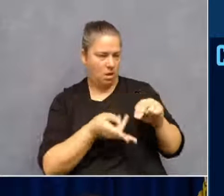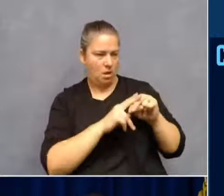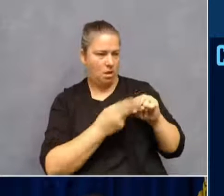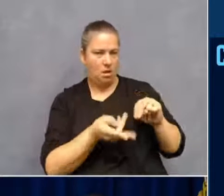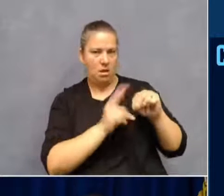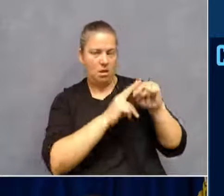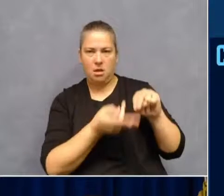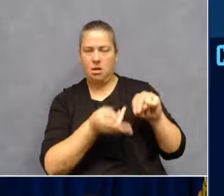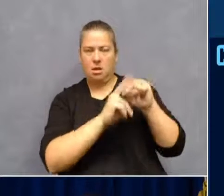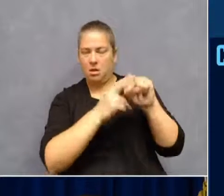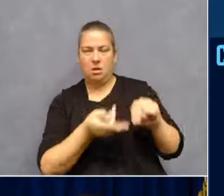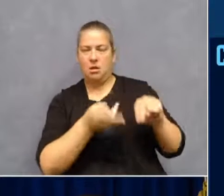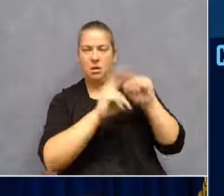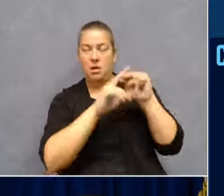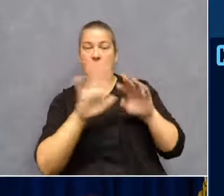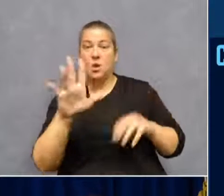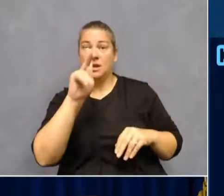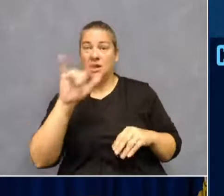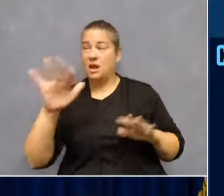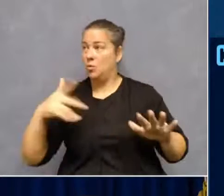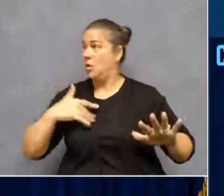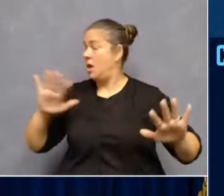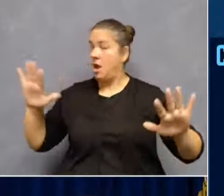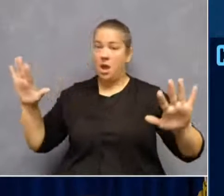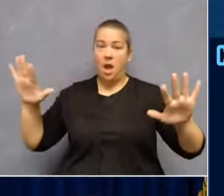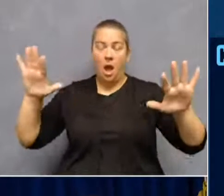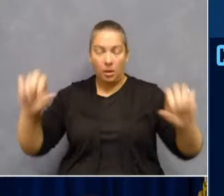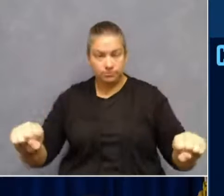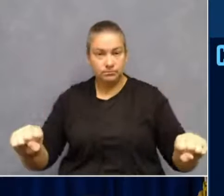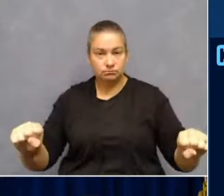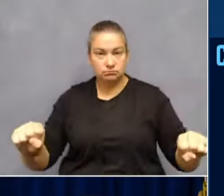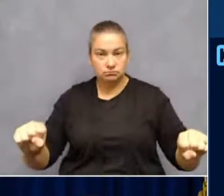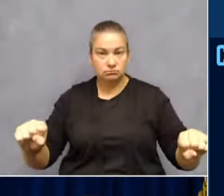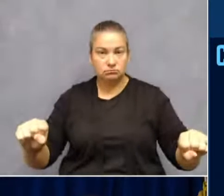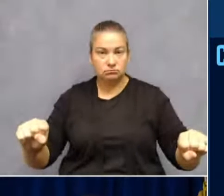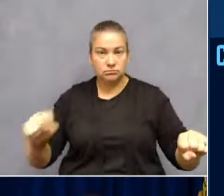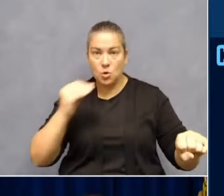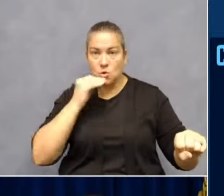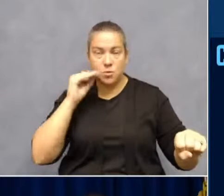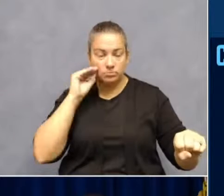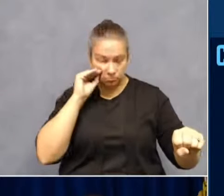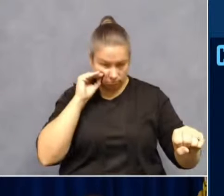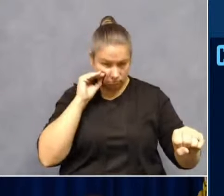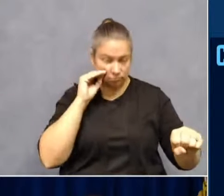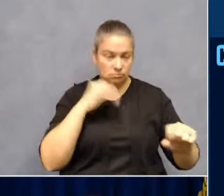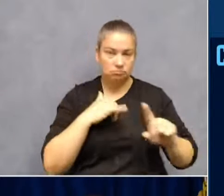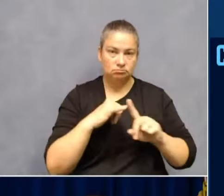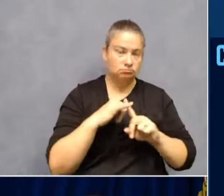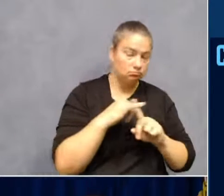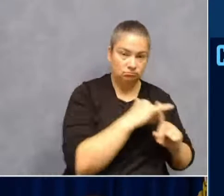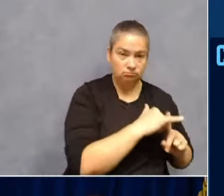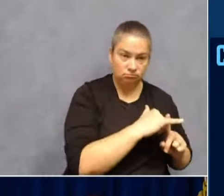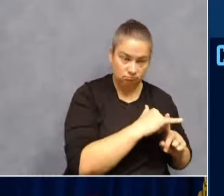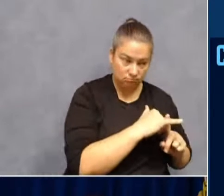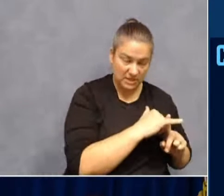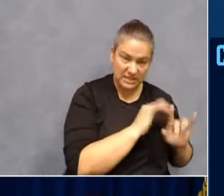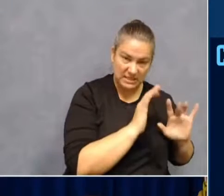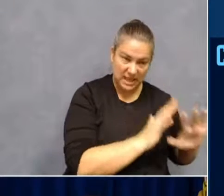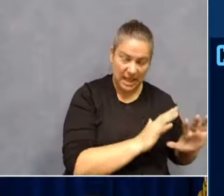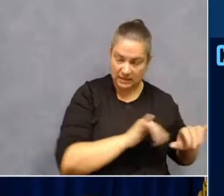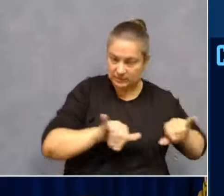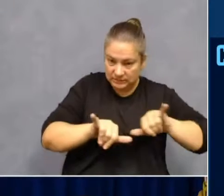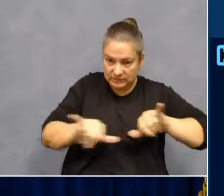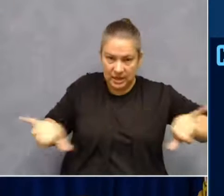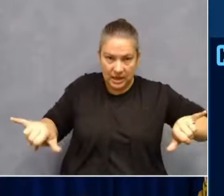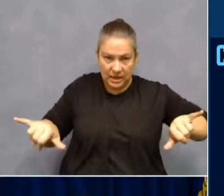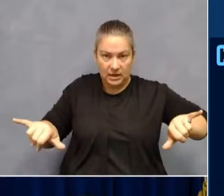truly came together. We did healthy at home for the length of time we need to, and we were able to plateau that curve. And